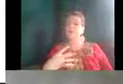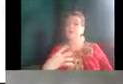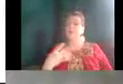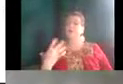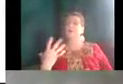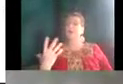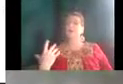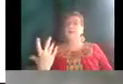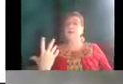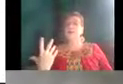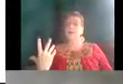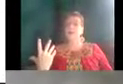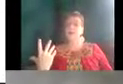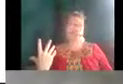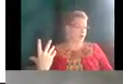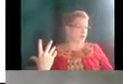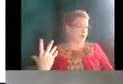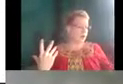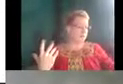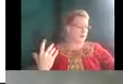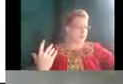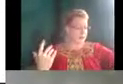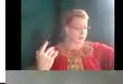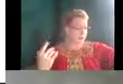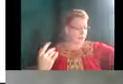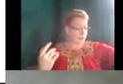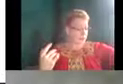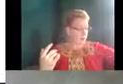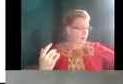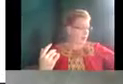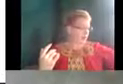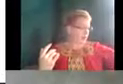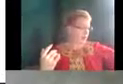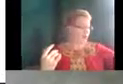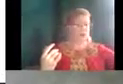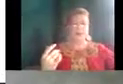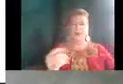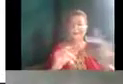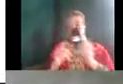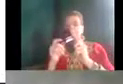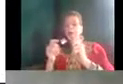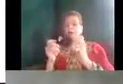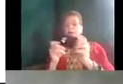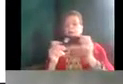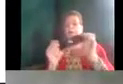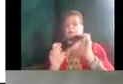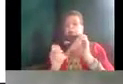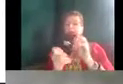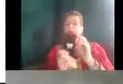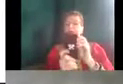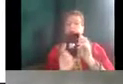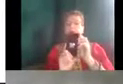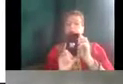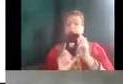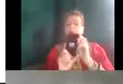to tell her that i needed help um the same with your android um on